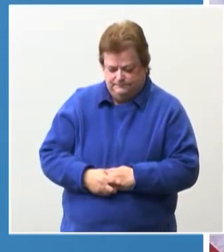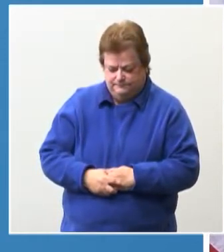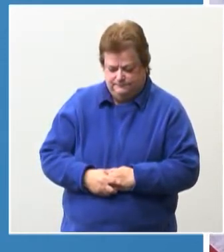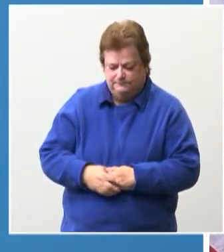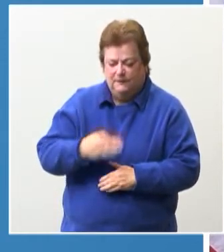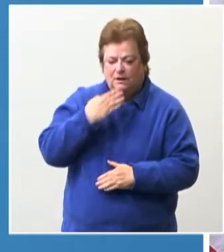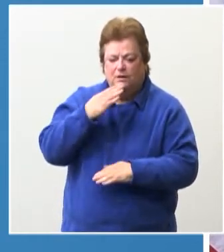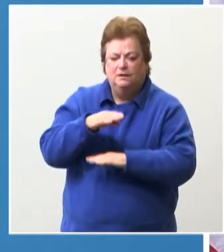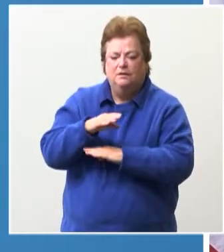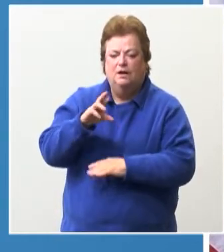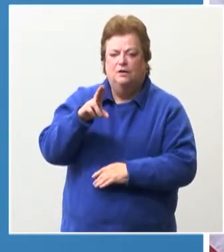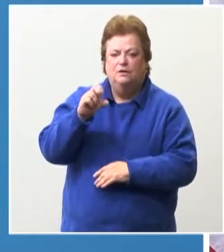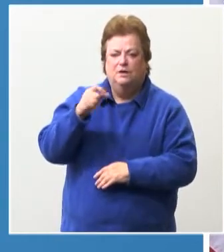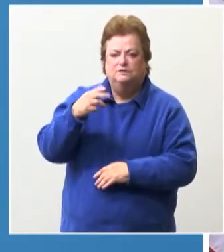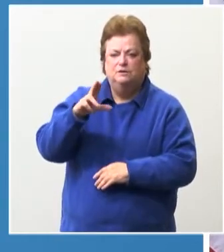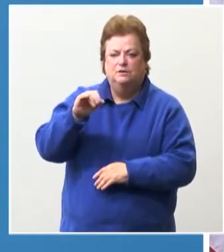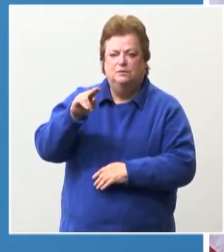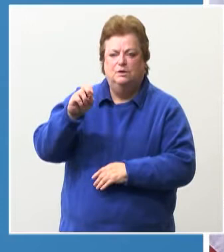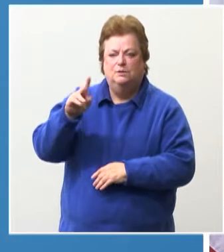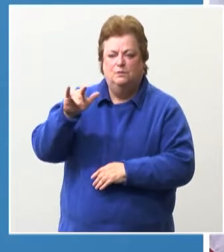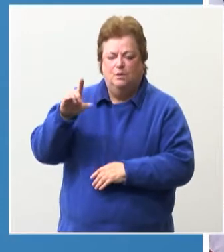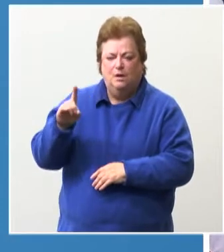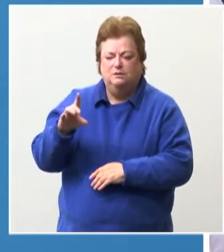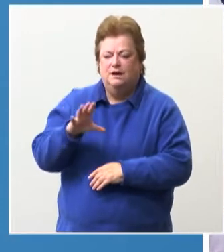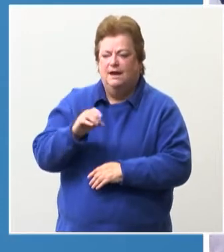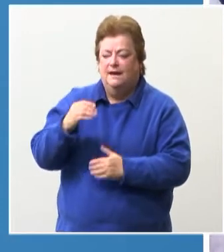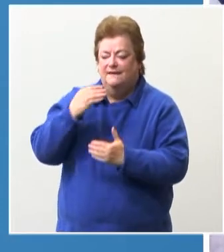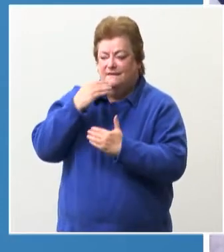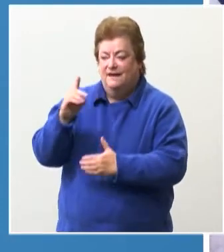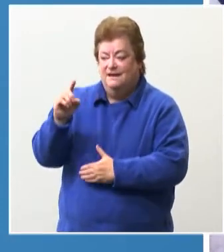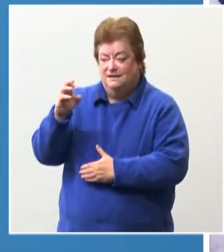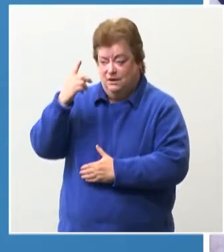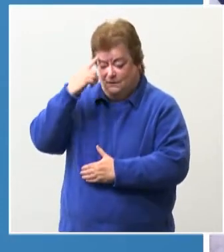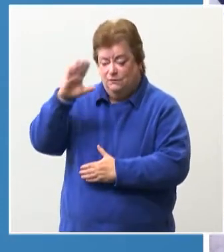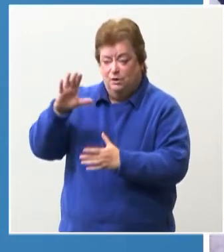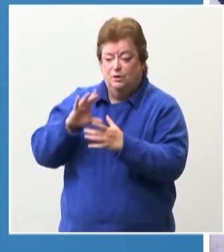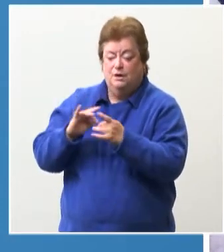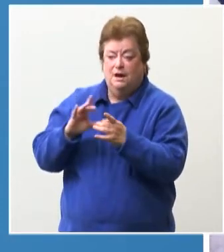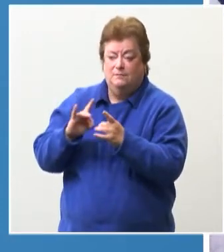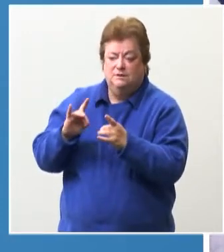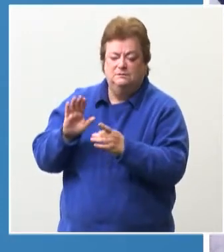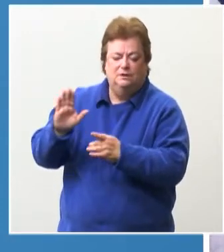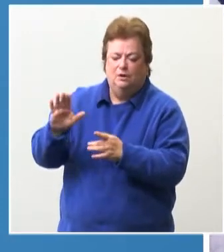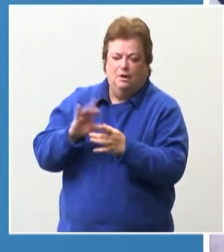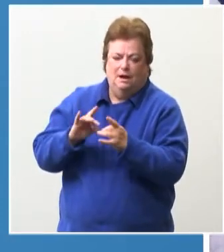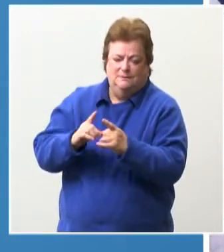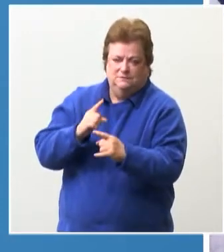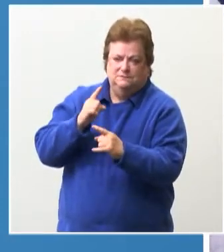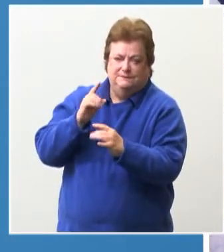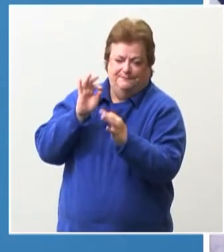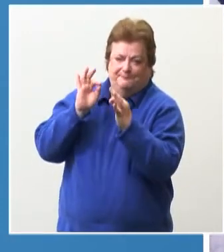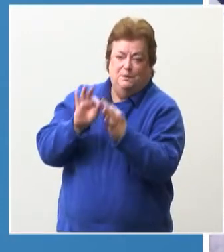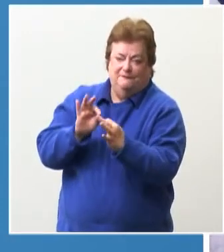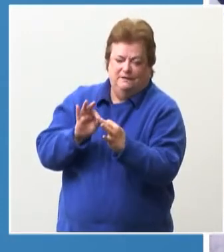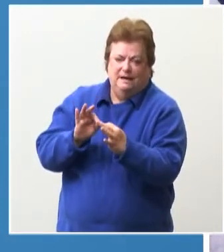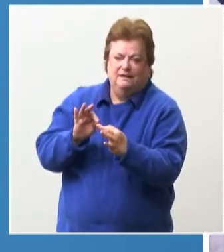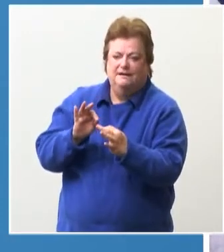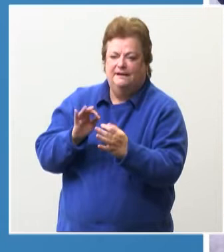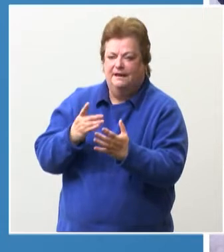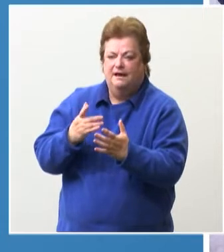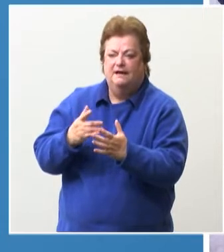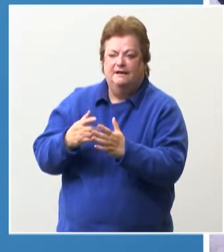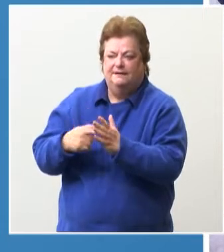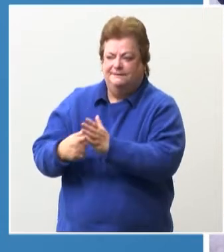Good afternoon, I'm Russ Grunewald, and thanks, Derek, for those comments. They were perfect. They mirror exactly what's going on